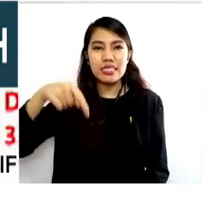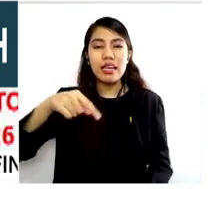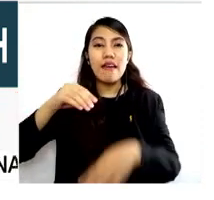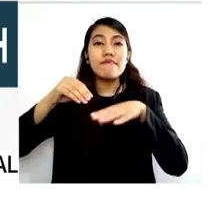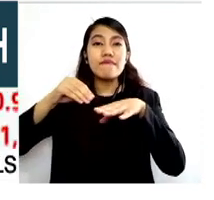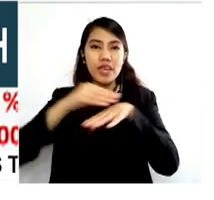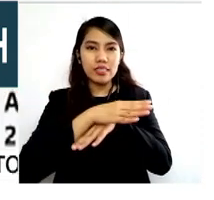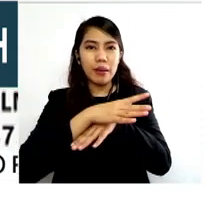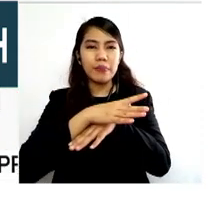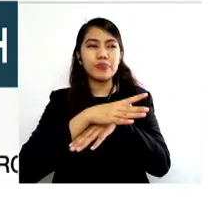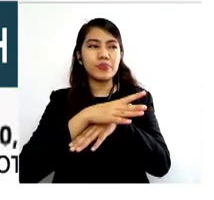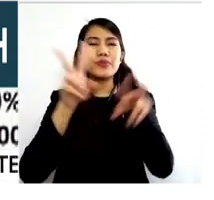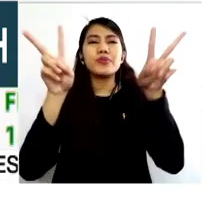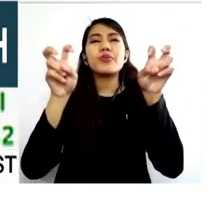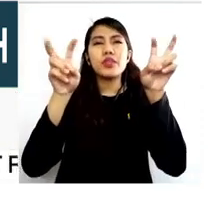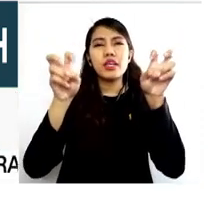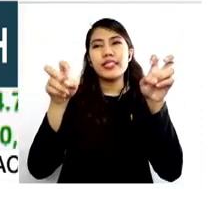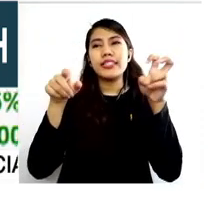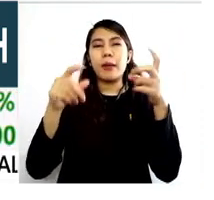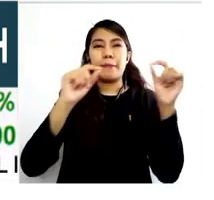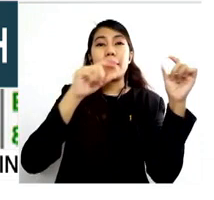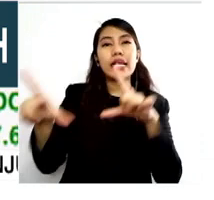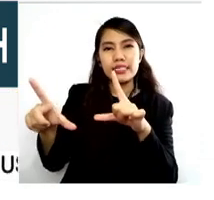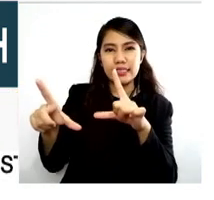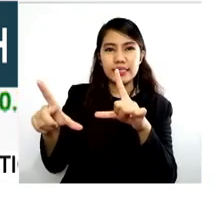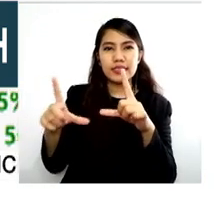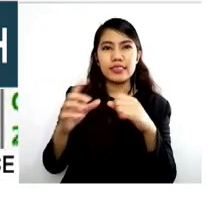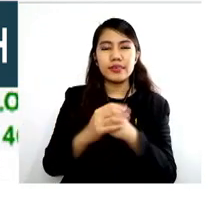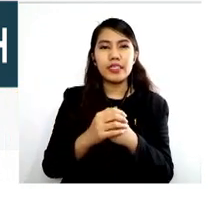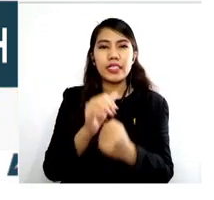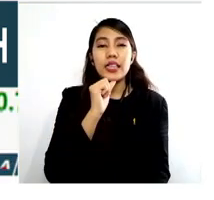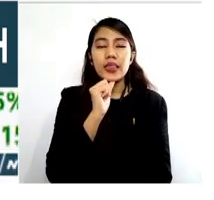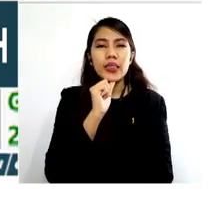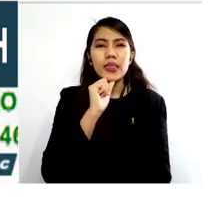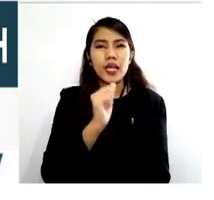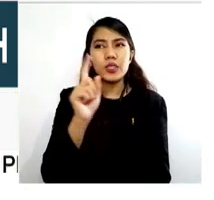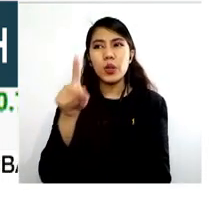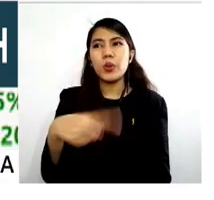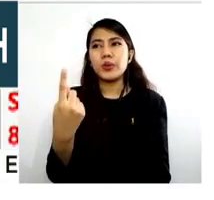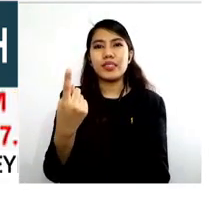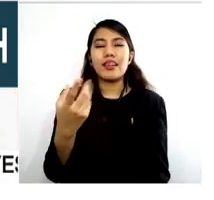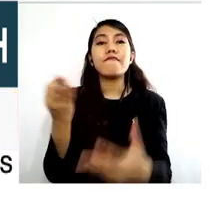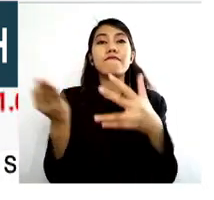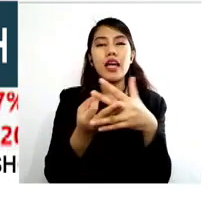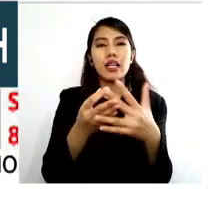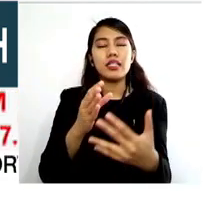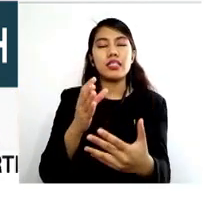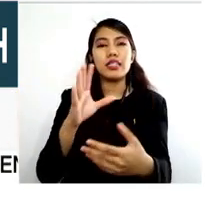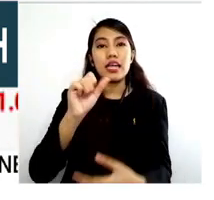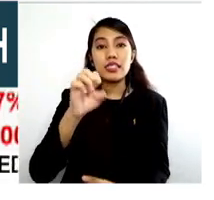red tagging vilification campaign. No, you are not only charged with the trumped-up charges, but worse, you will